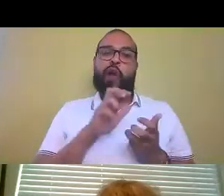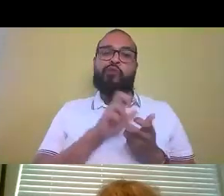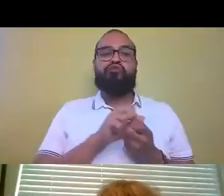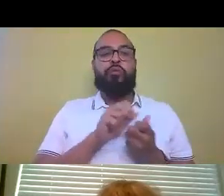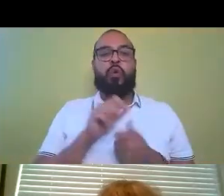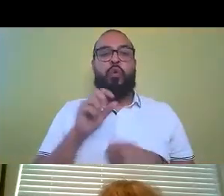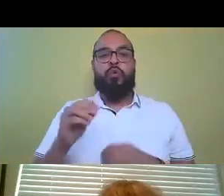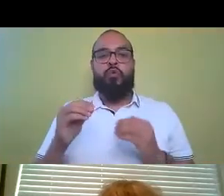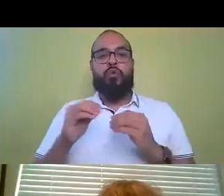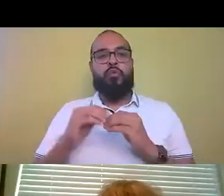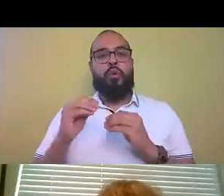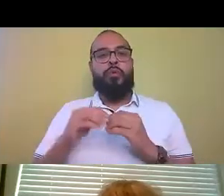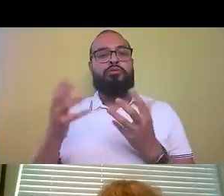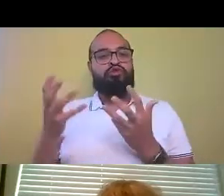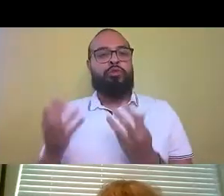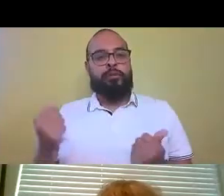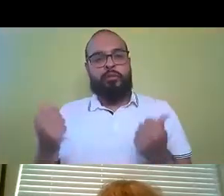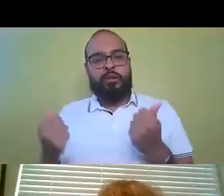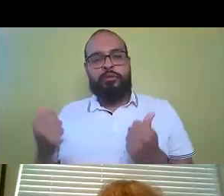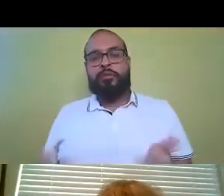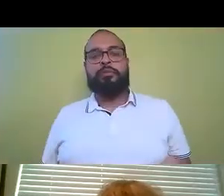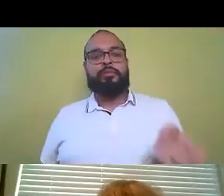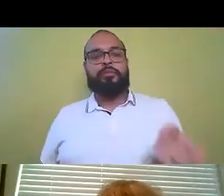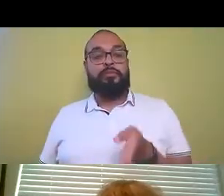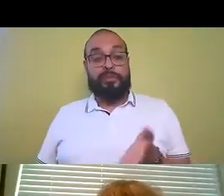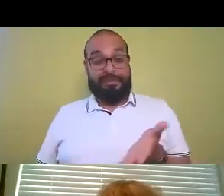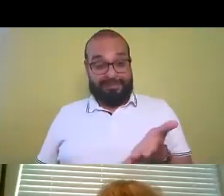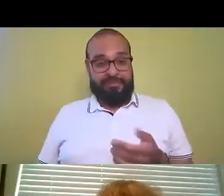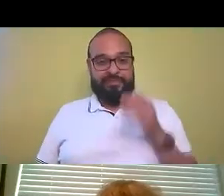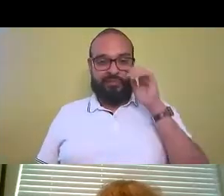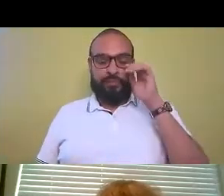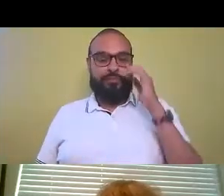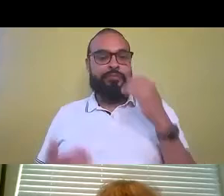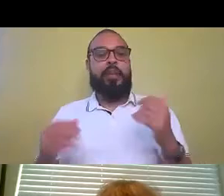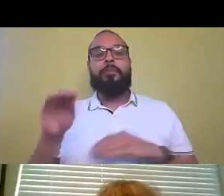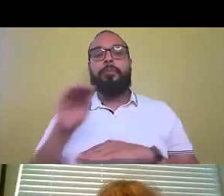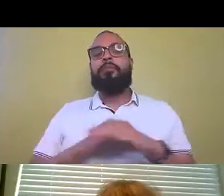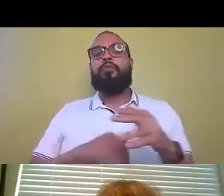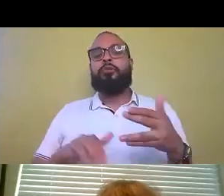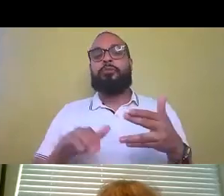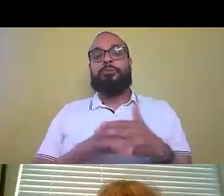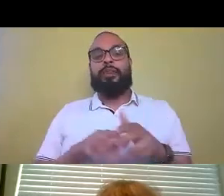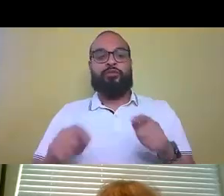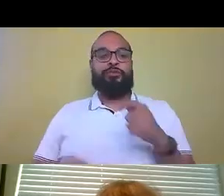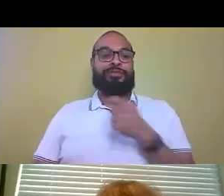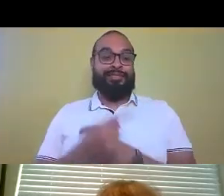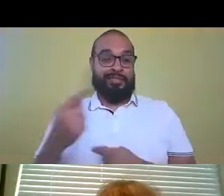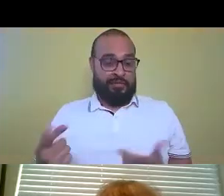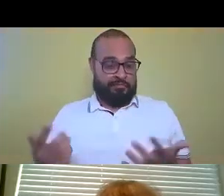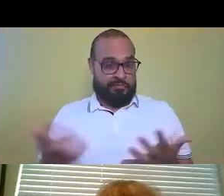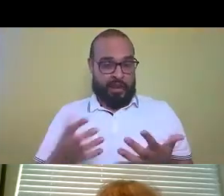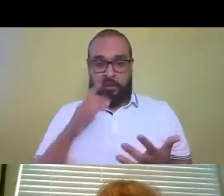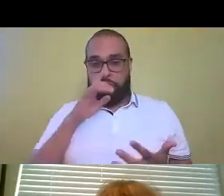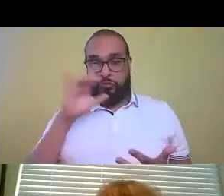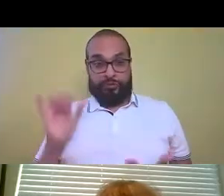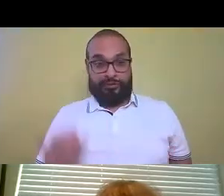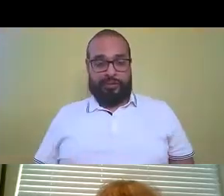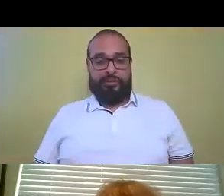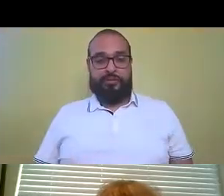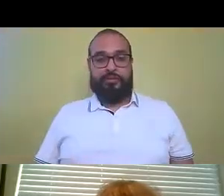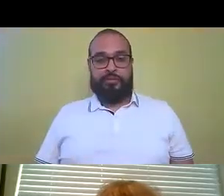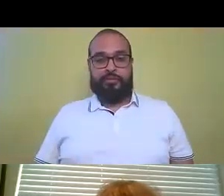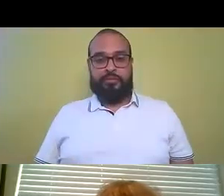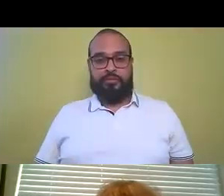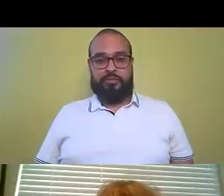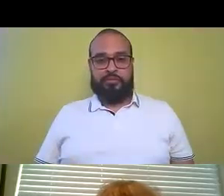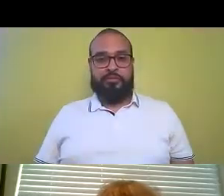icy? What am I doing in terms of movement breaks during the day for my child? What do we do in terms of the